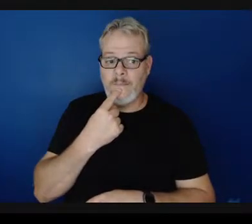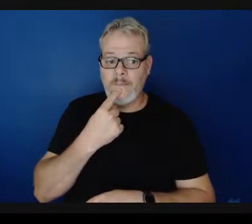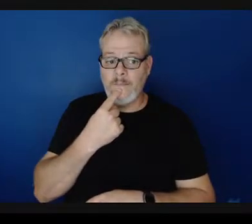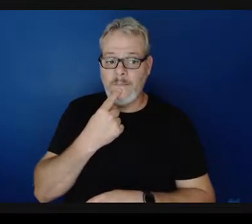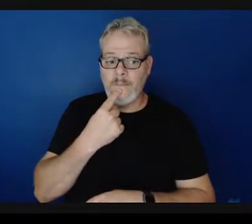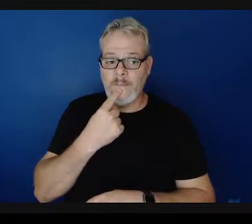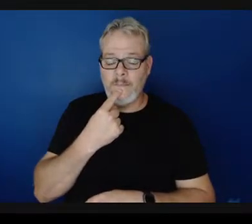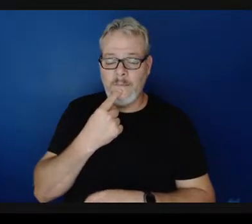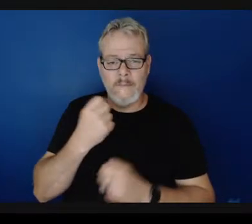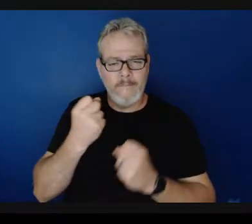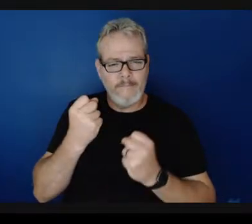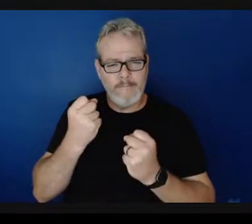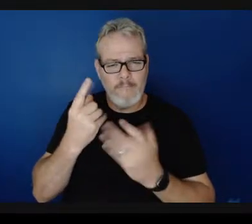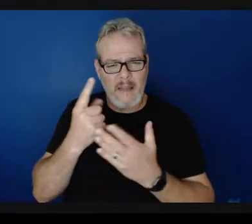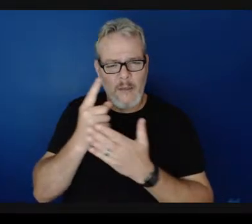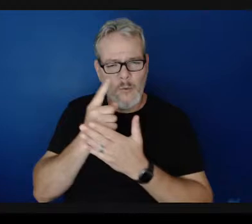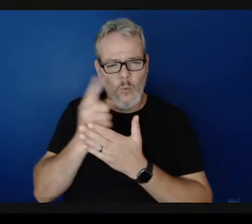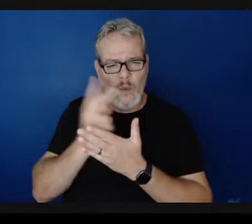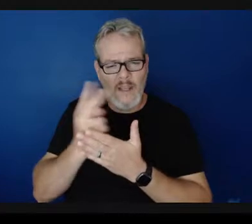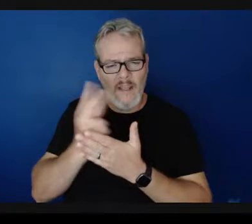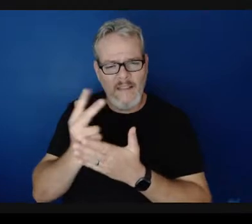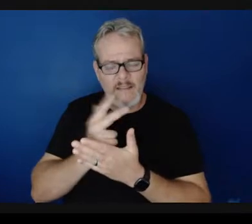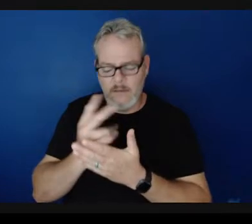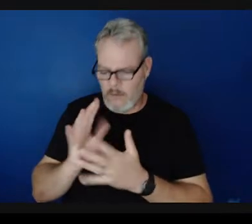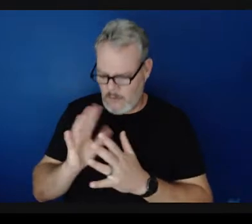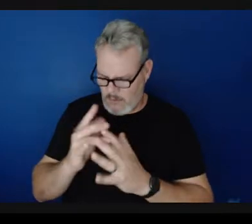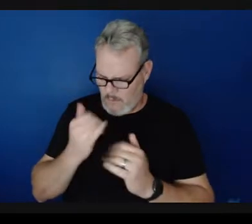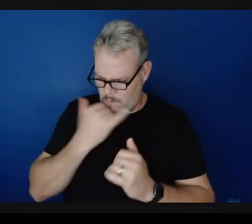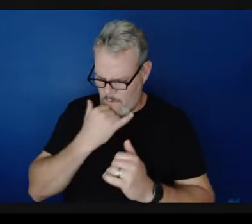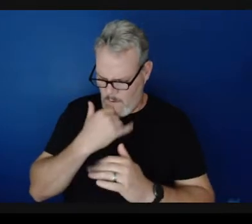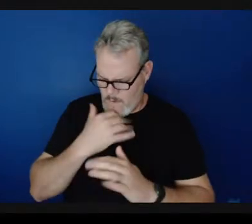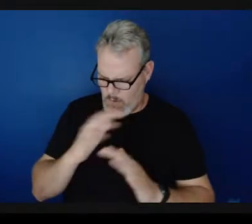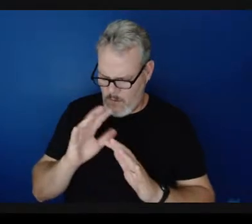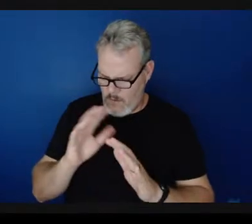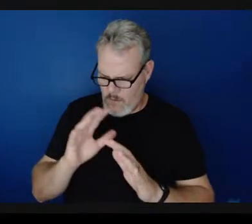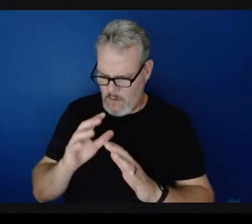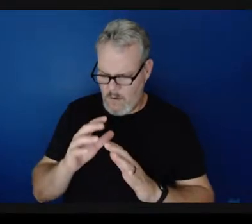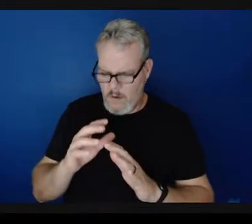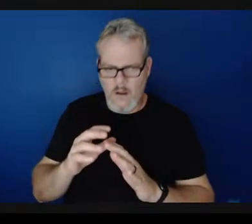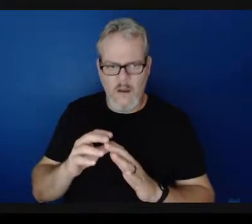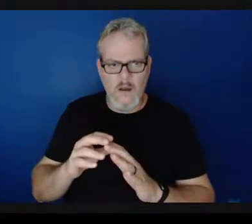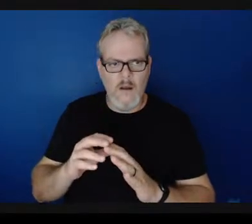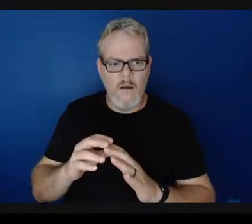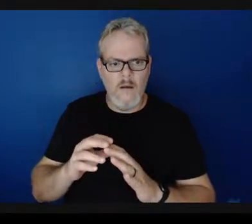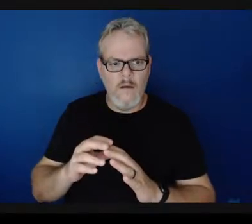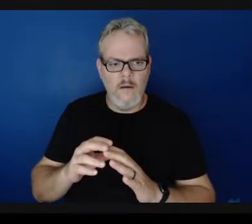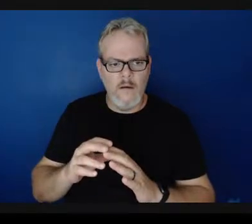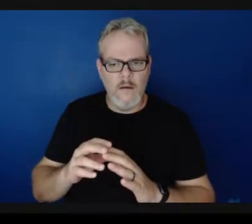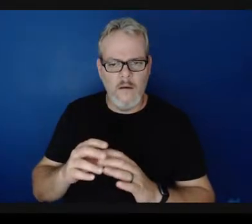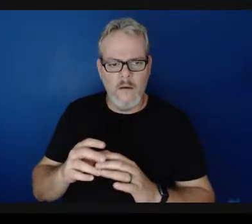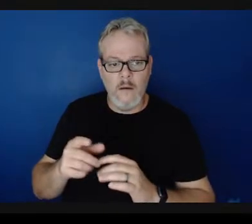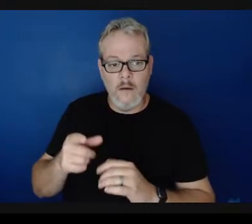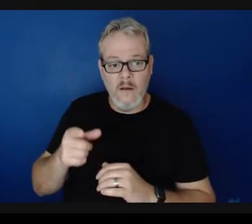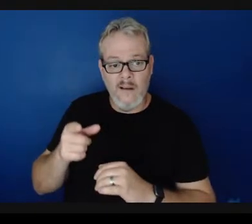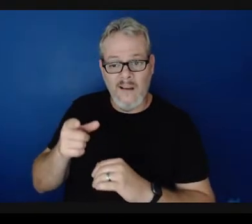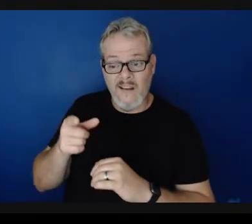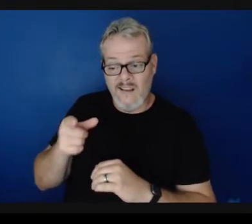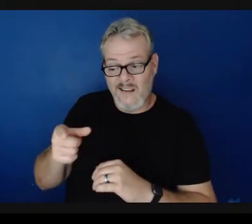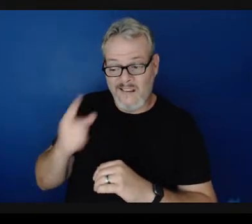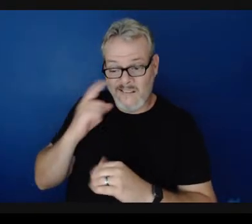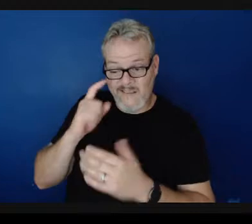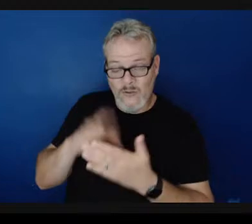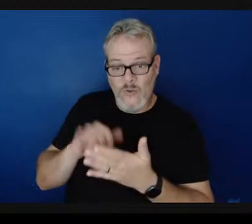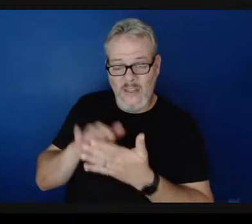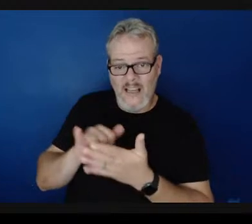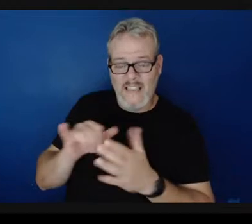weeks of measurements, it seems to follow at the Kanenohamo west of Makapui is heating up again, up to